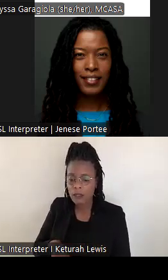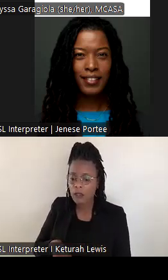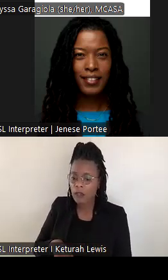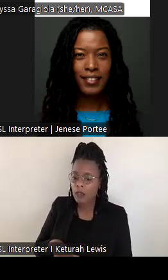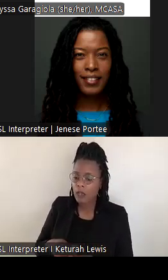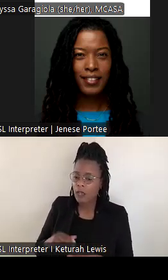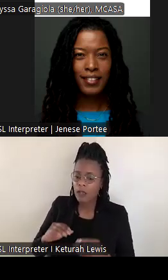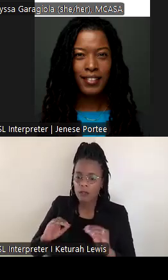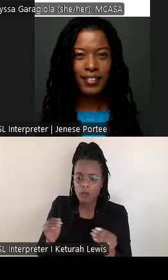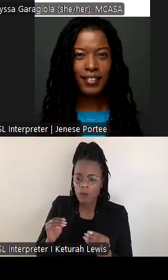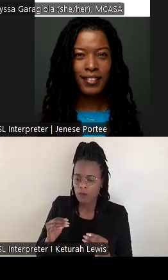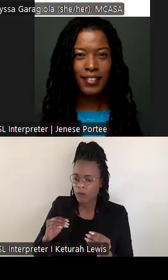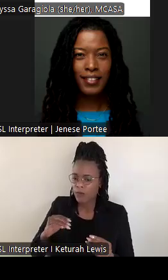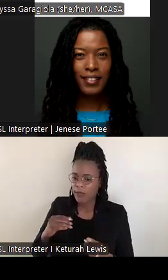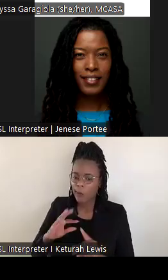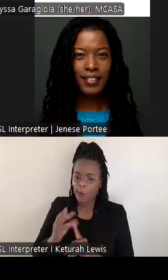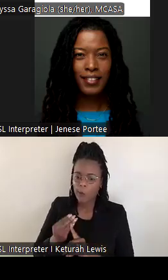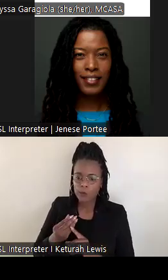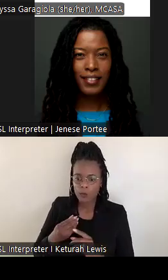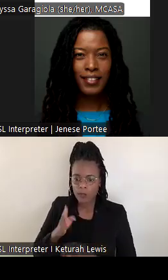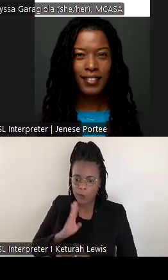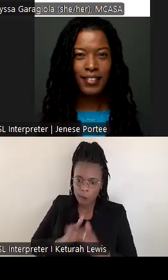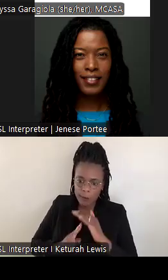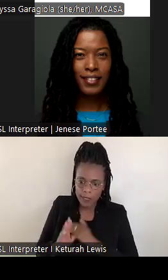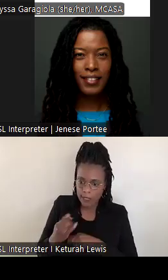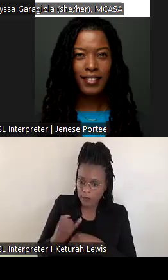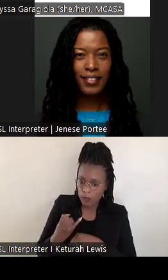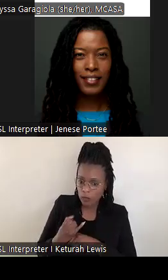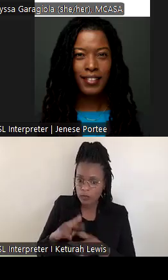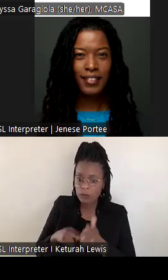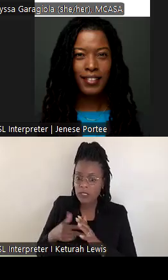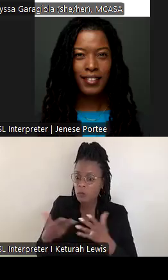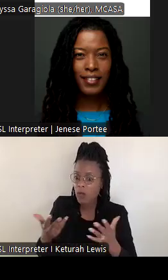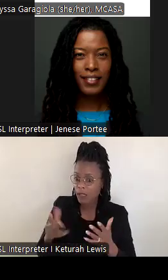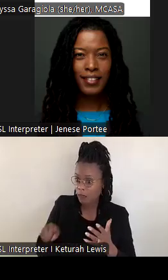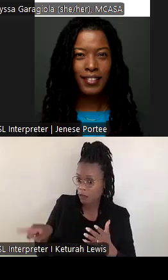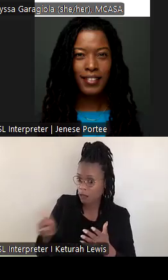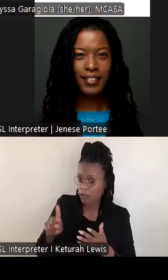and training to understand and support the specific needs of marginalized survivors.